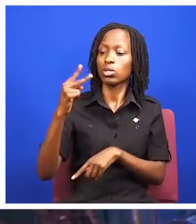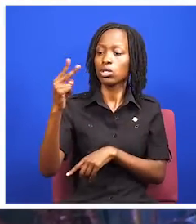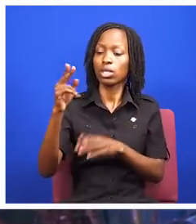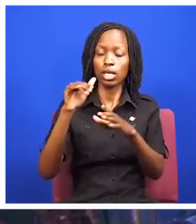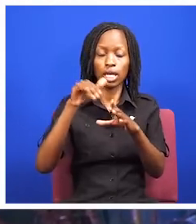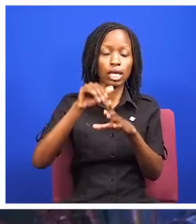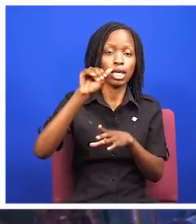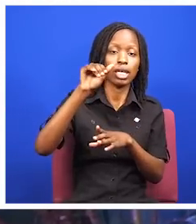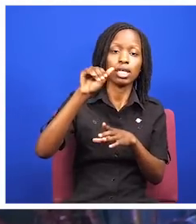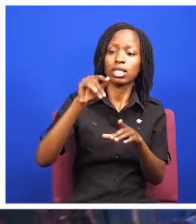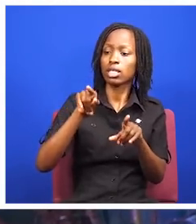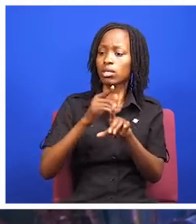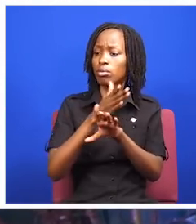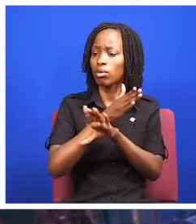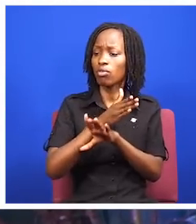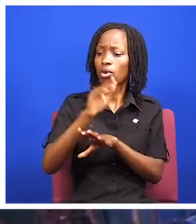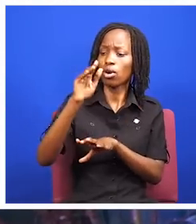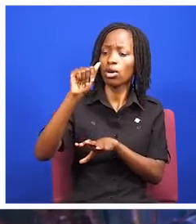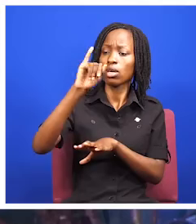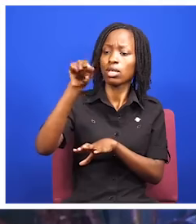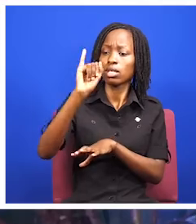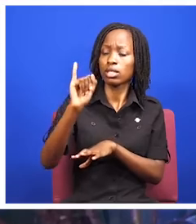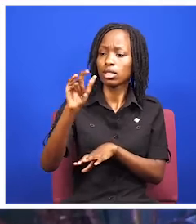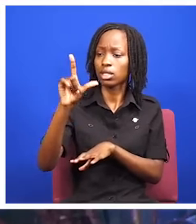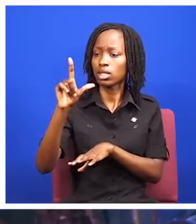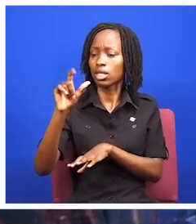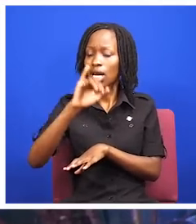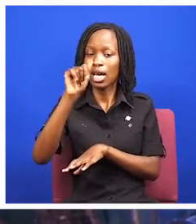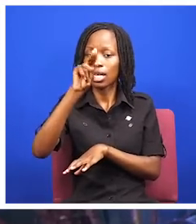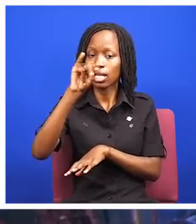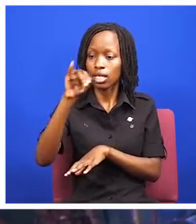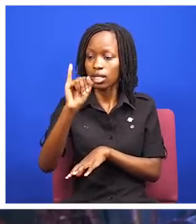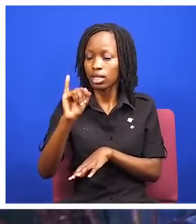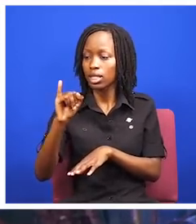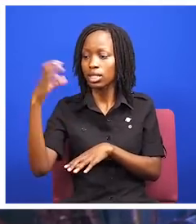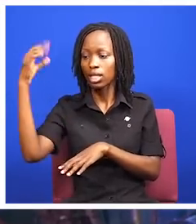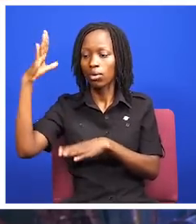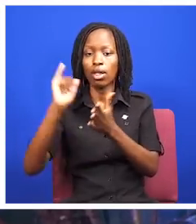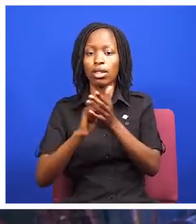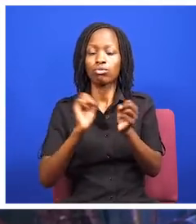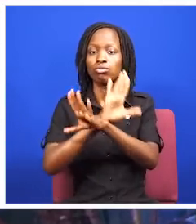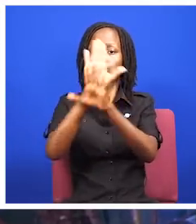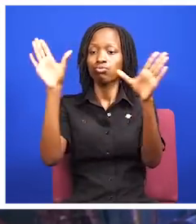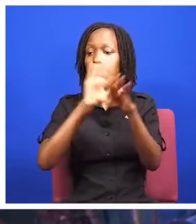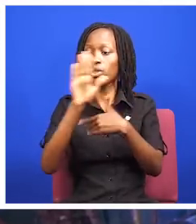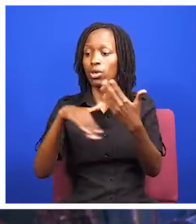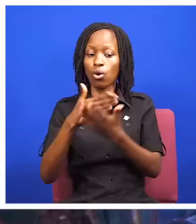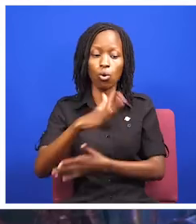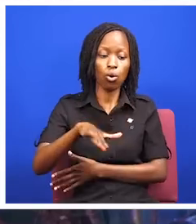in Angie's, with Angie's light or Angie's lamp that could brighten the whole